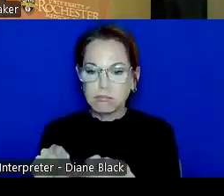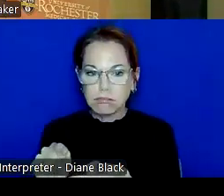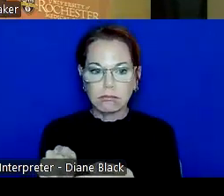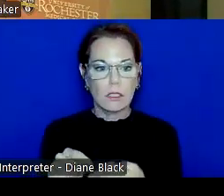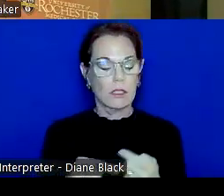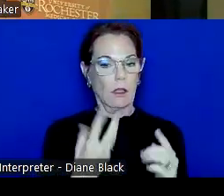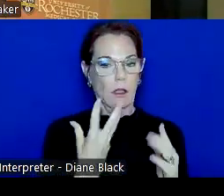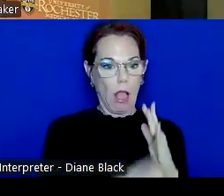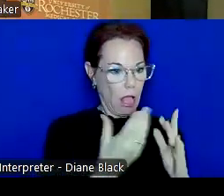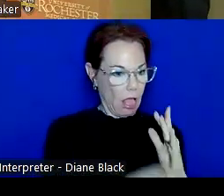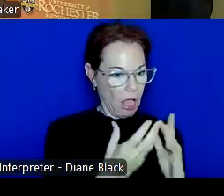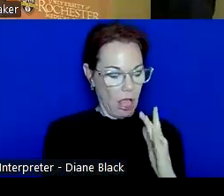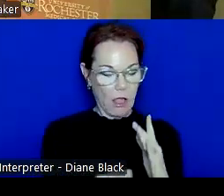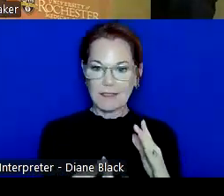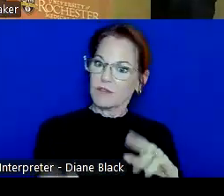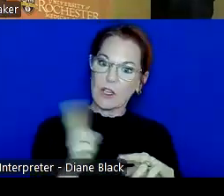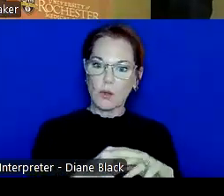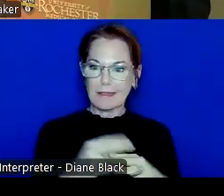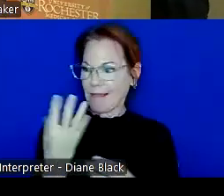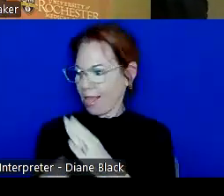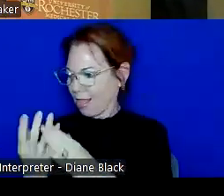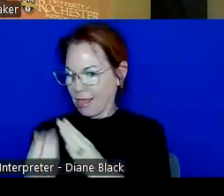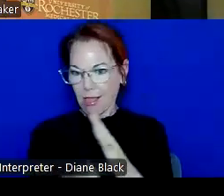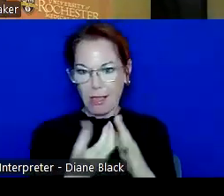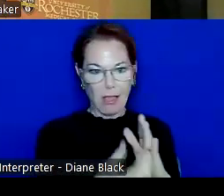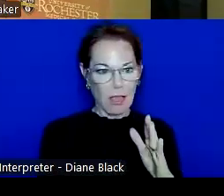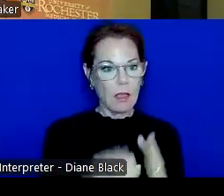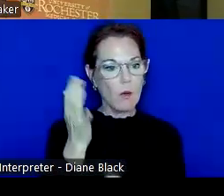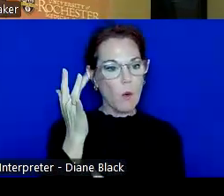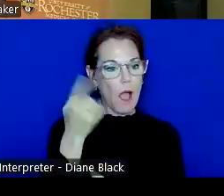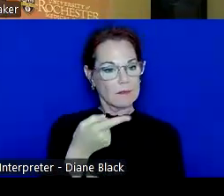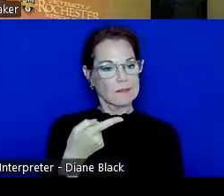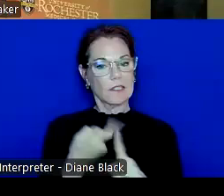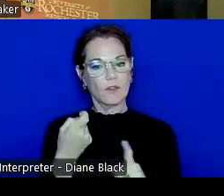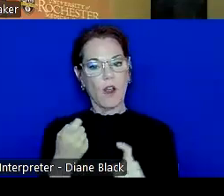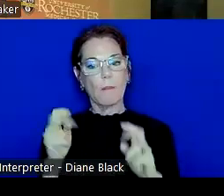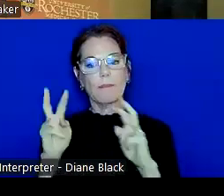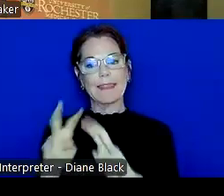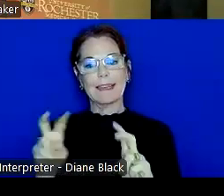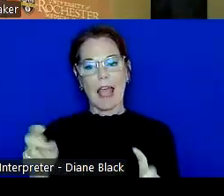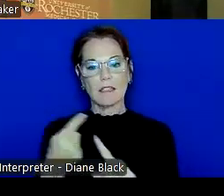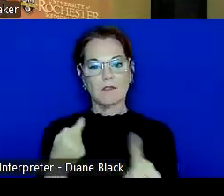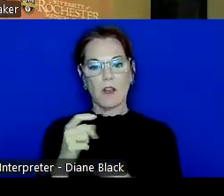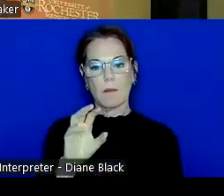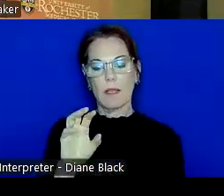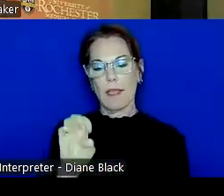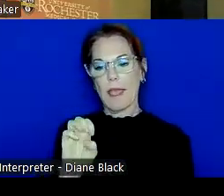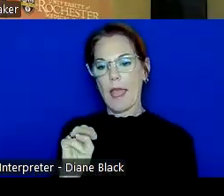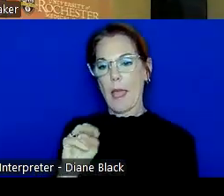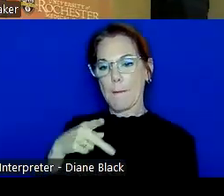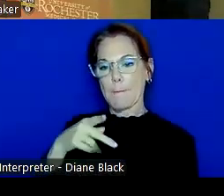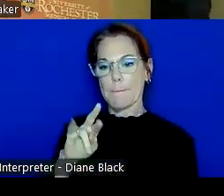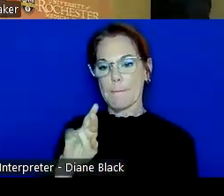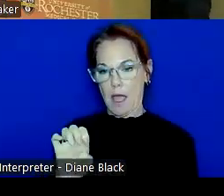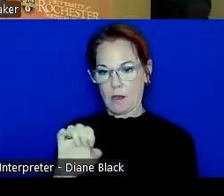economically have dramatically increased, and all of this comes from the analysis provided to us by the Empire Justice Center. You can